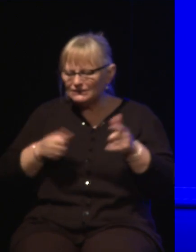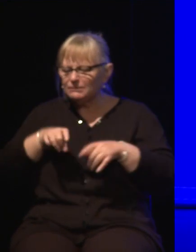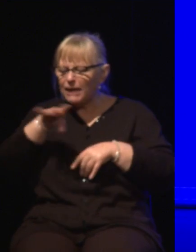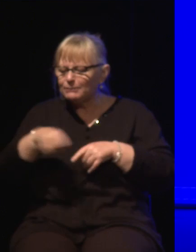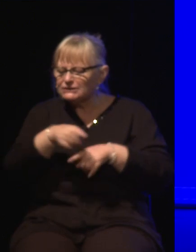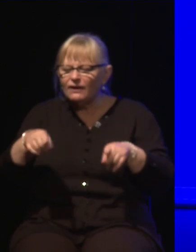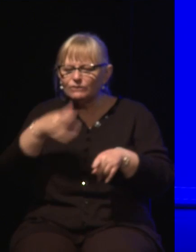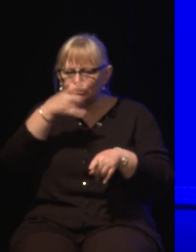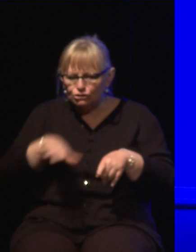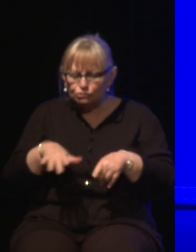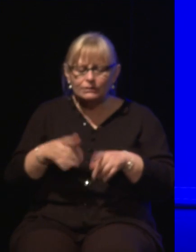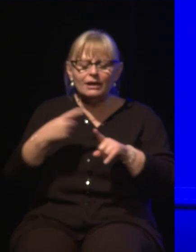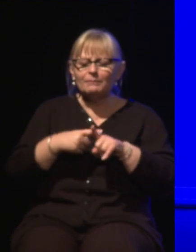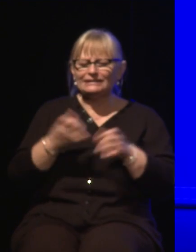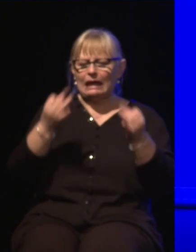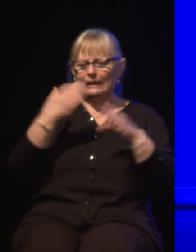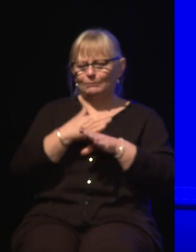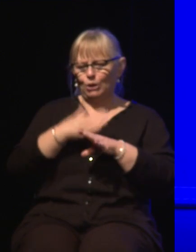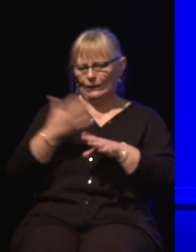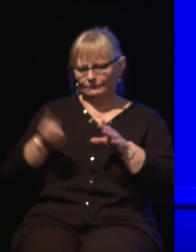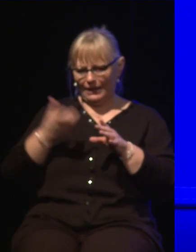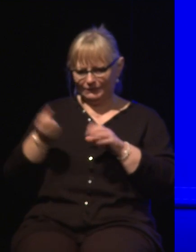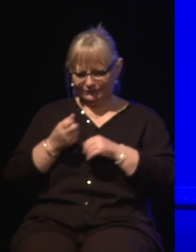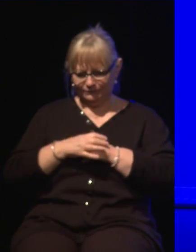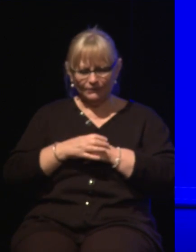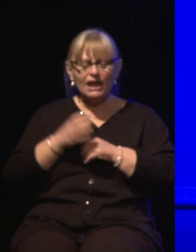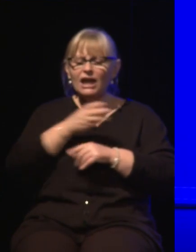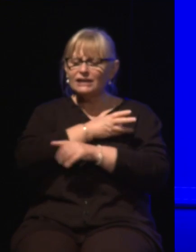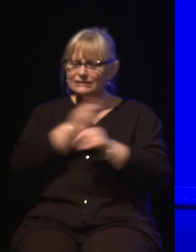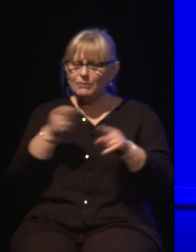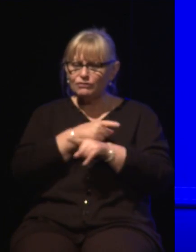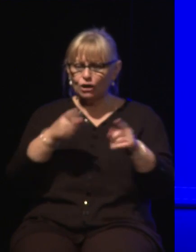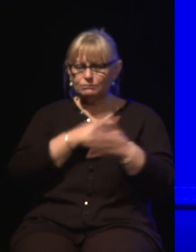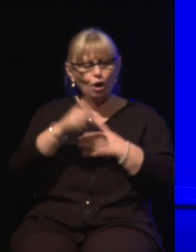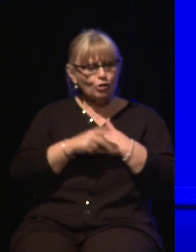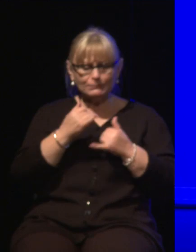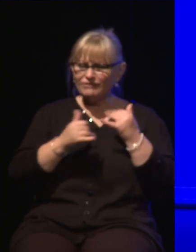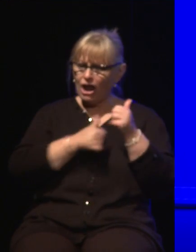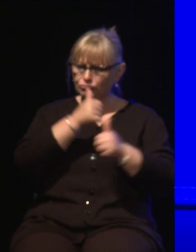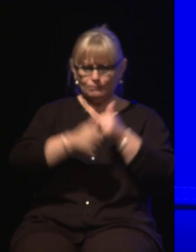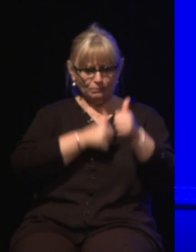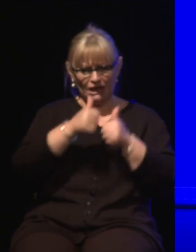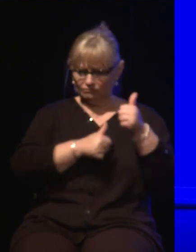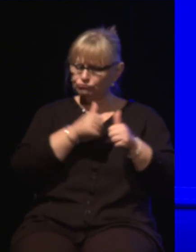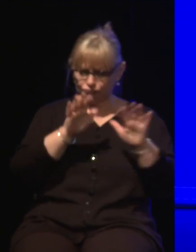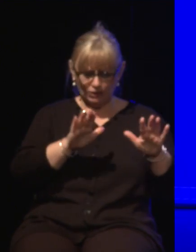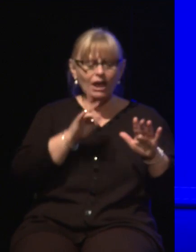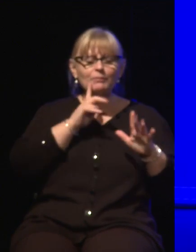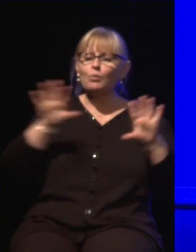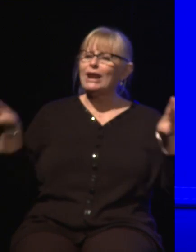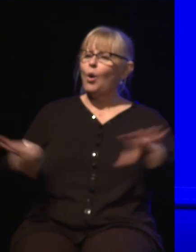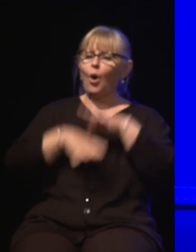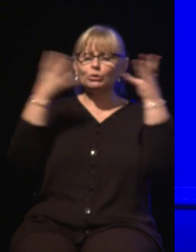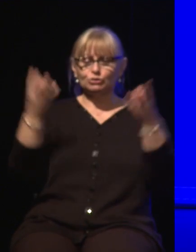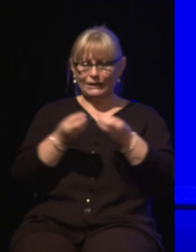the unemployed. Now, some of those programs are very popular, but when you add them all up,